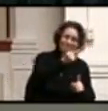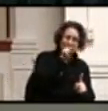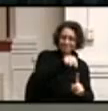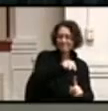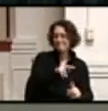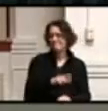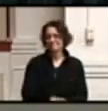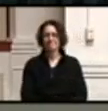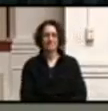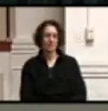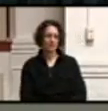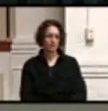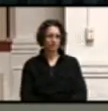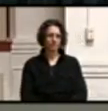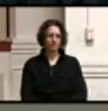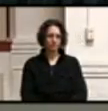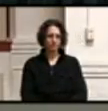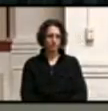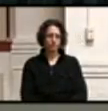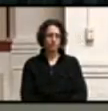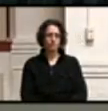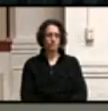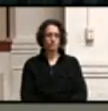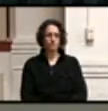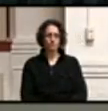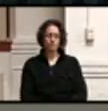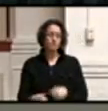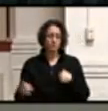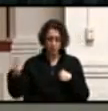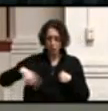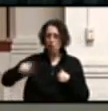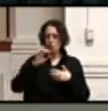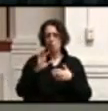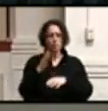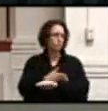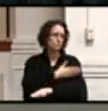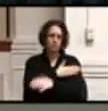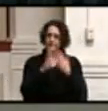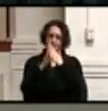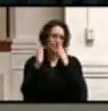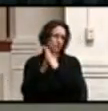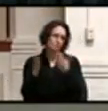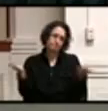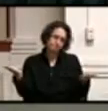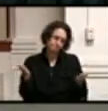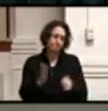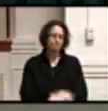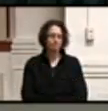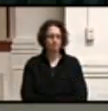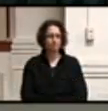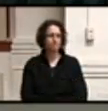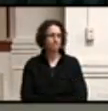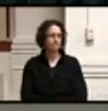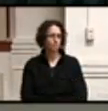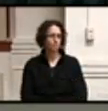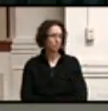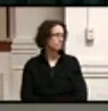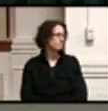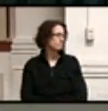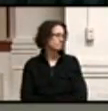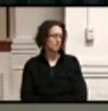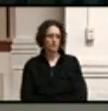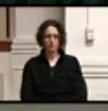that, you know, we're here for the betterment of the town. I'll try. You go ahead, because I'm ready. Well, as you all know, I